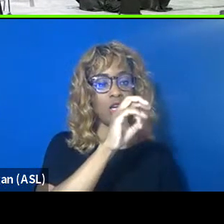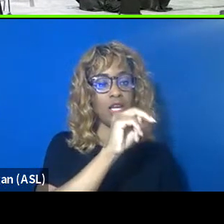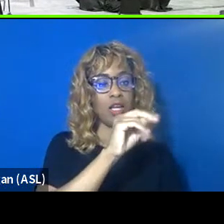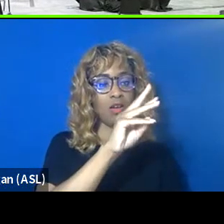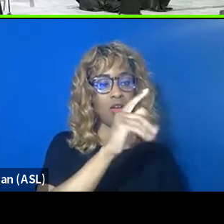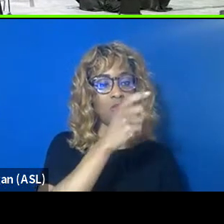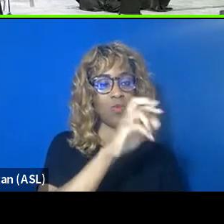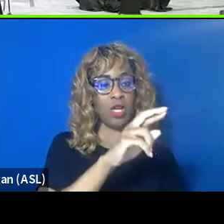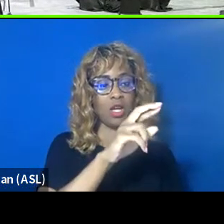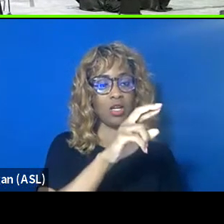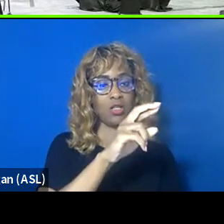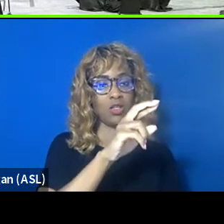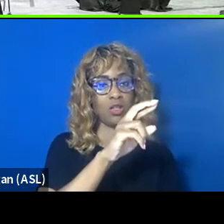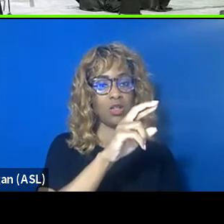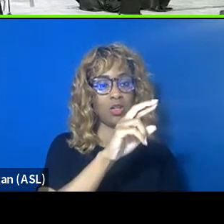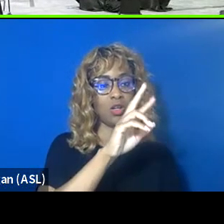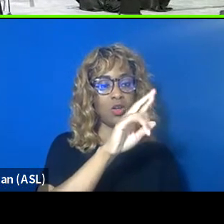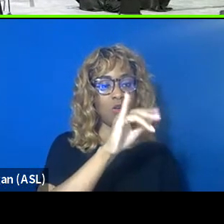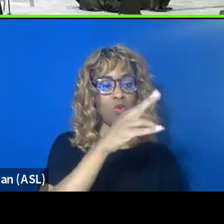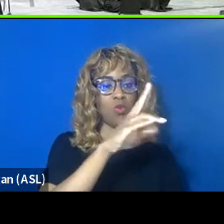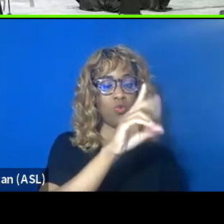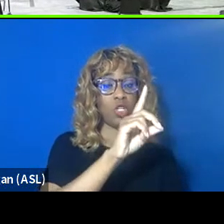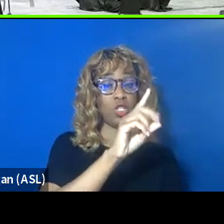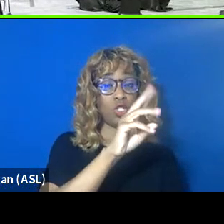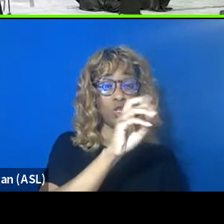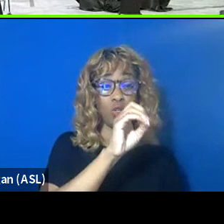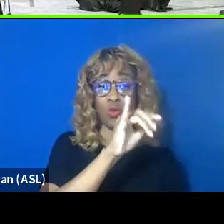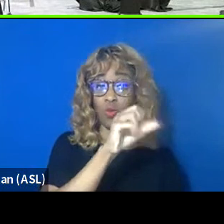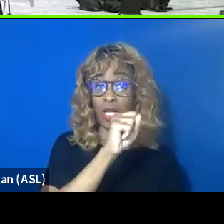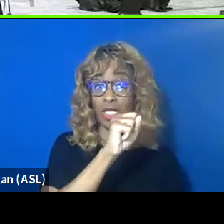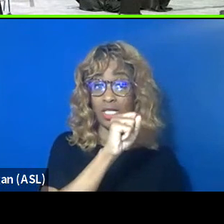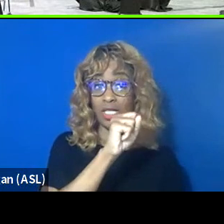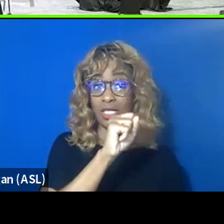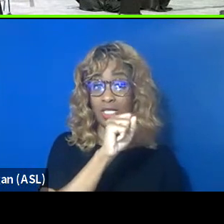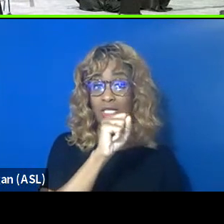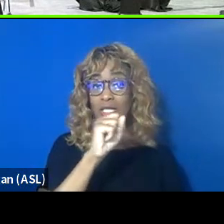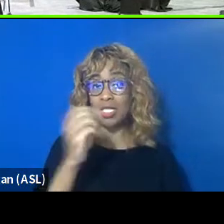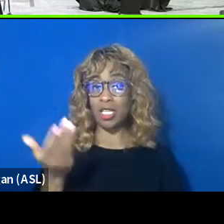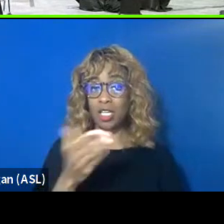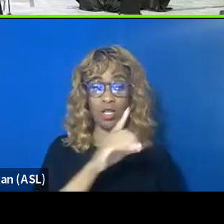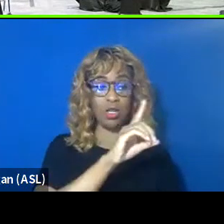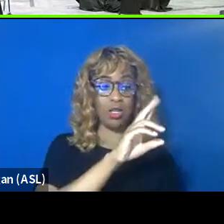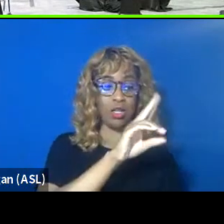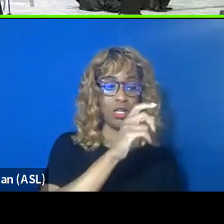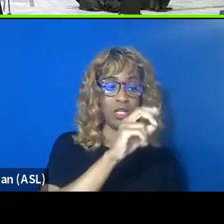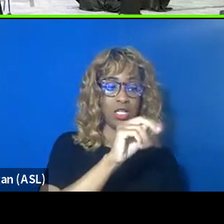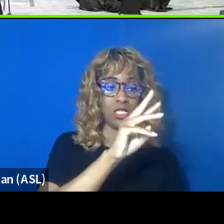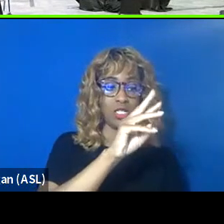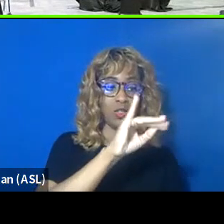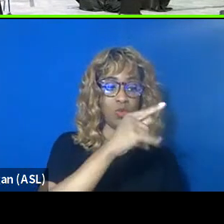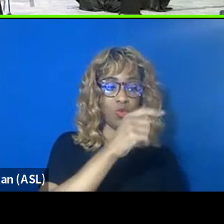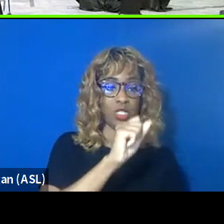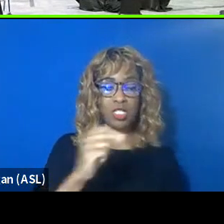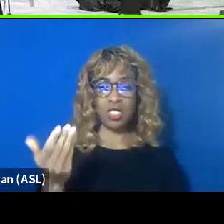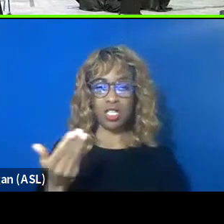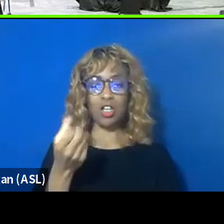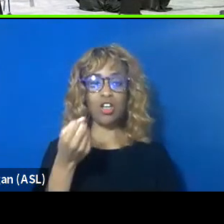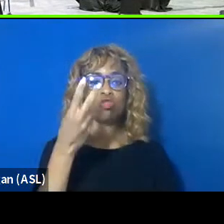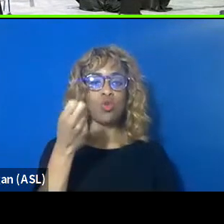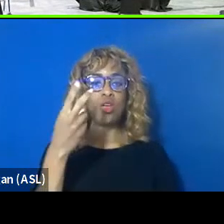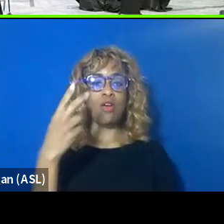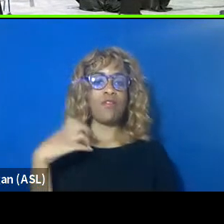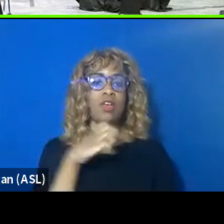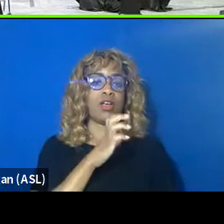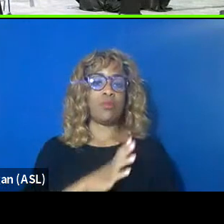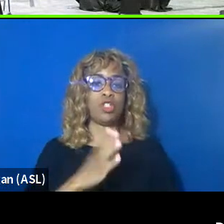Wagner. Richard Weiss. Present. Dustin Witches. Present. 12 commissioners are present